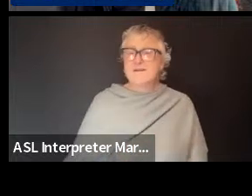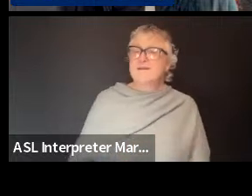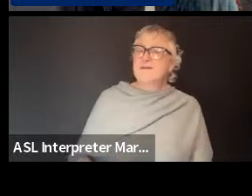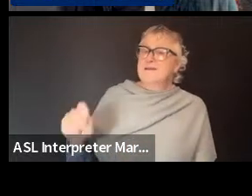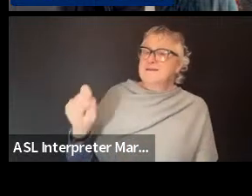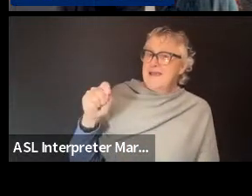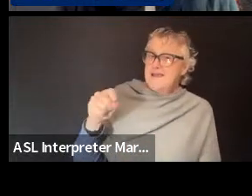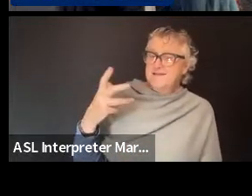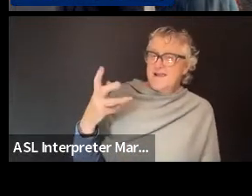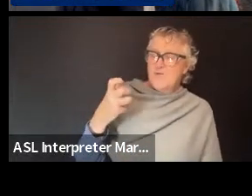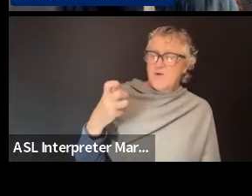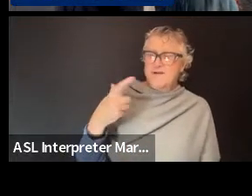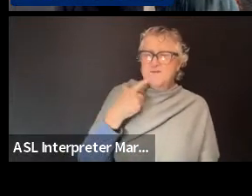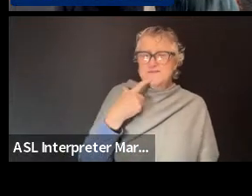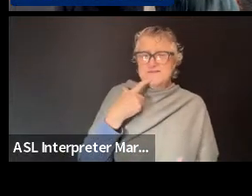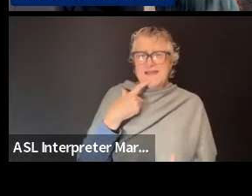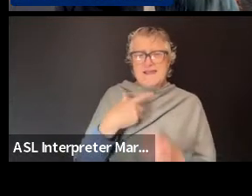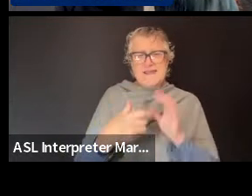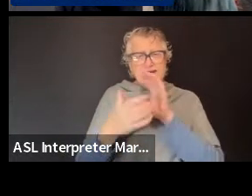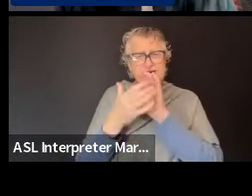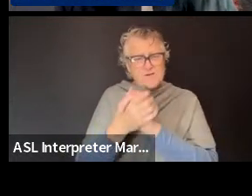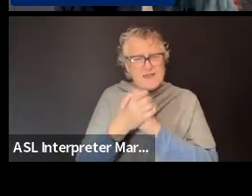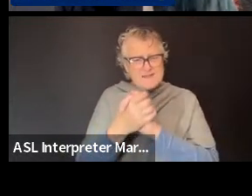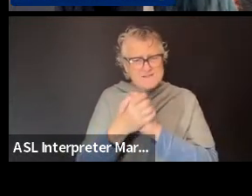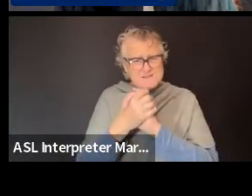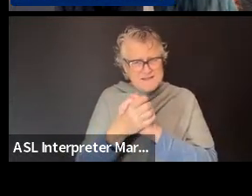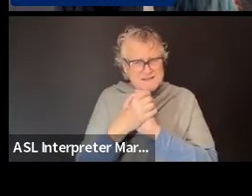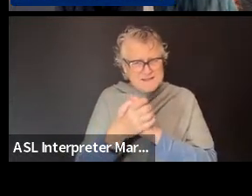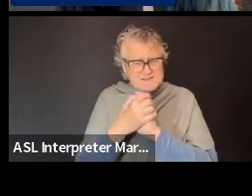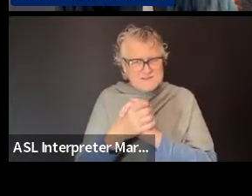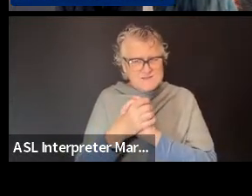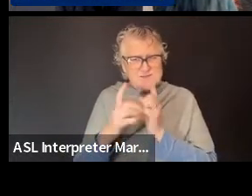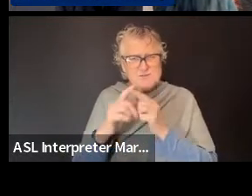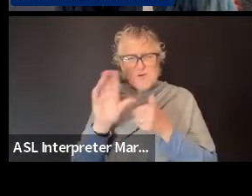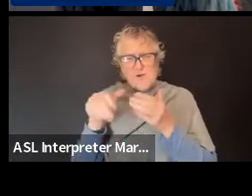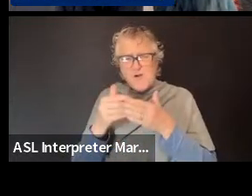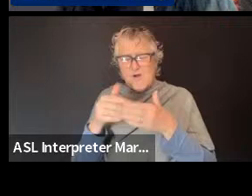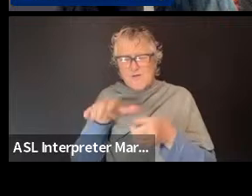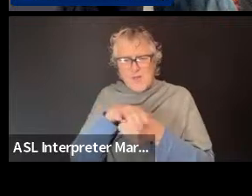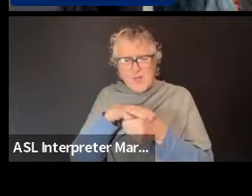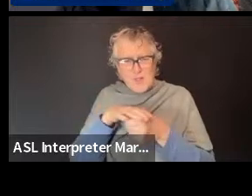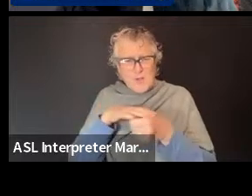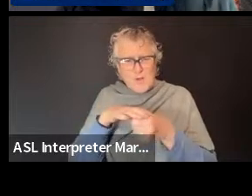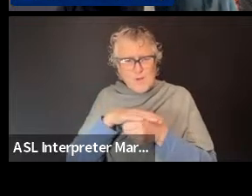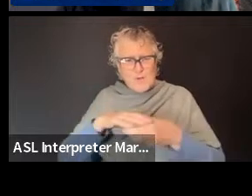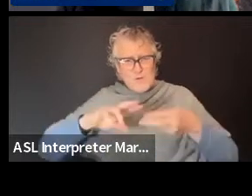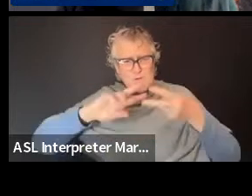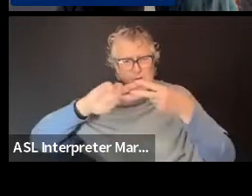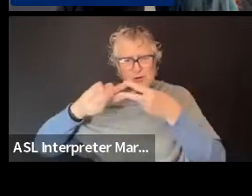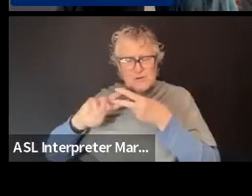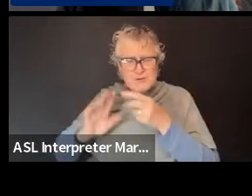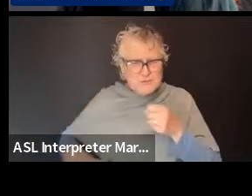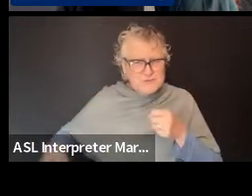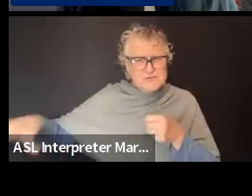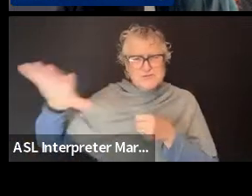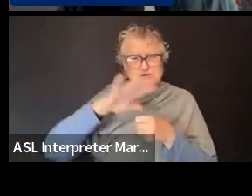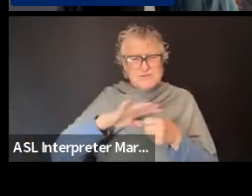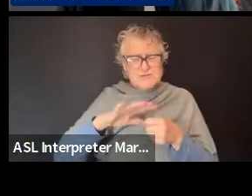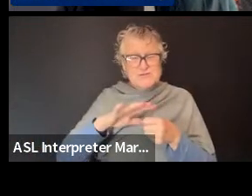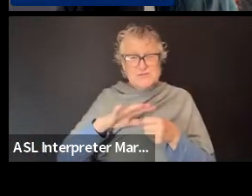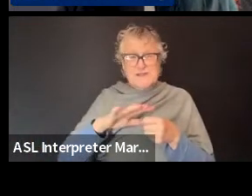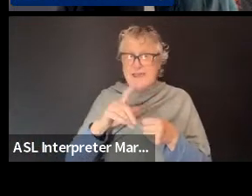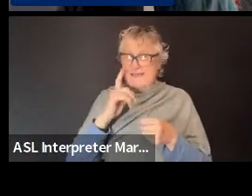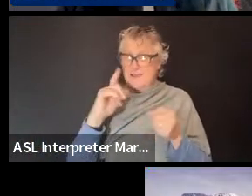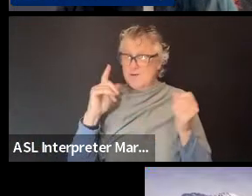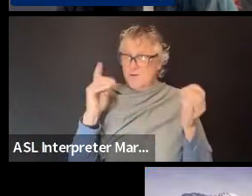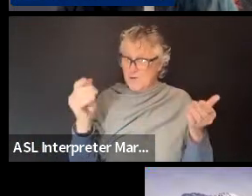local partners around the table as well. We are in, I think, the next major phase of this program, and